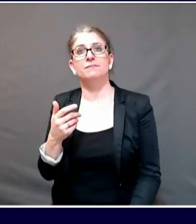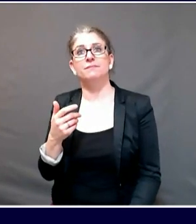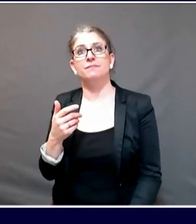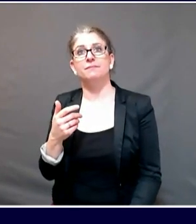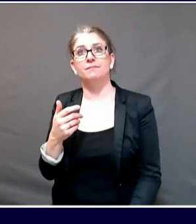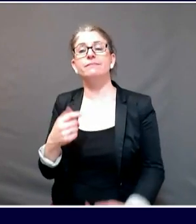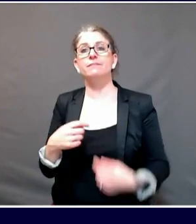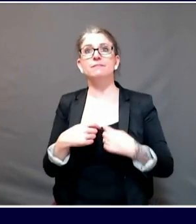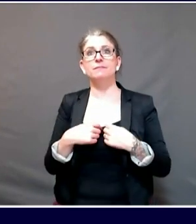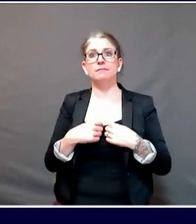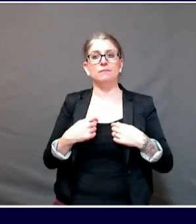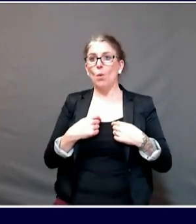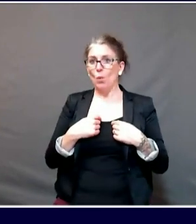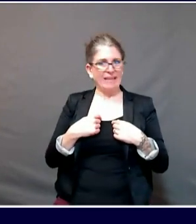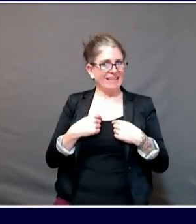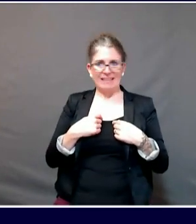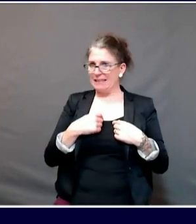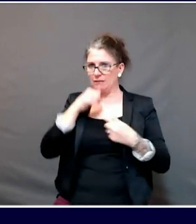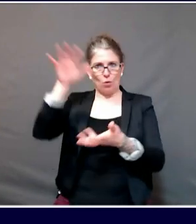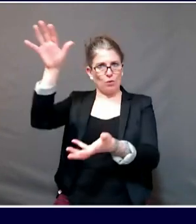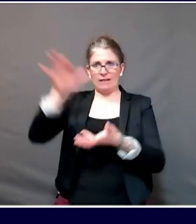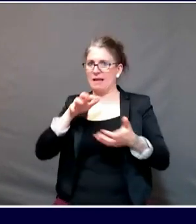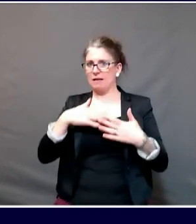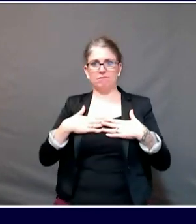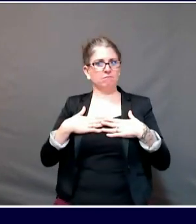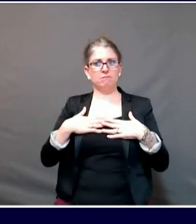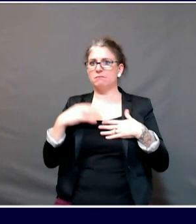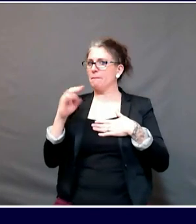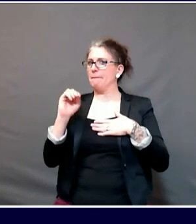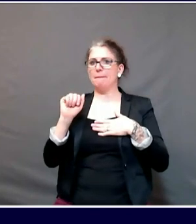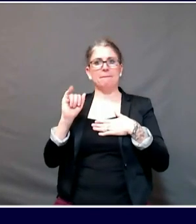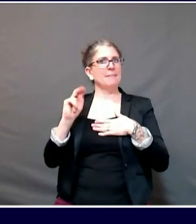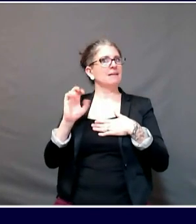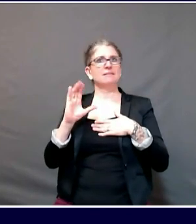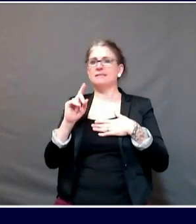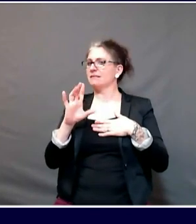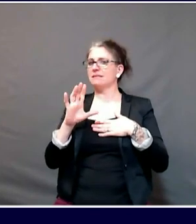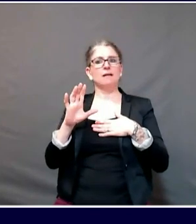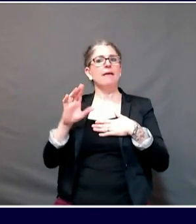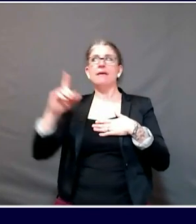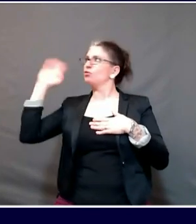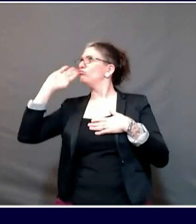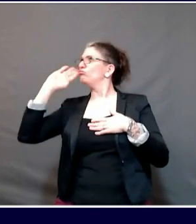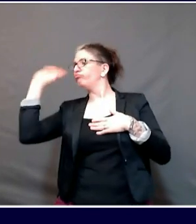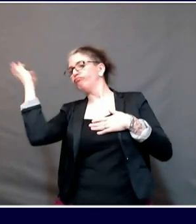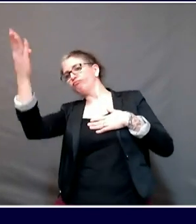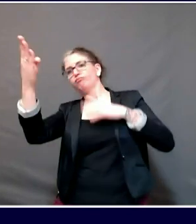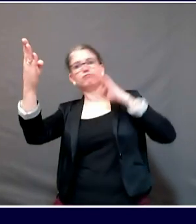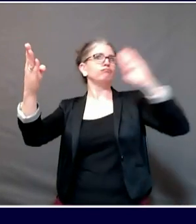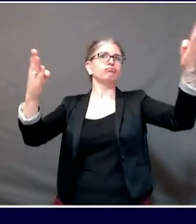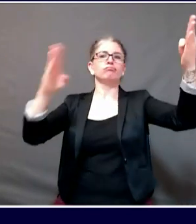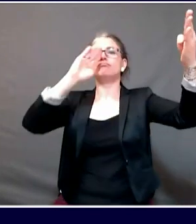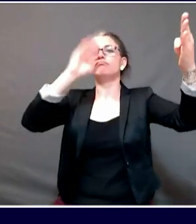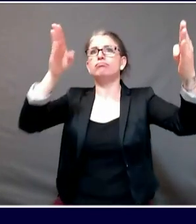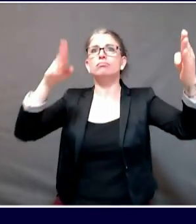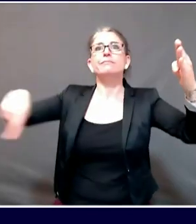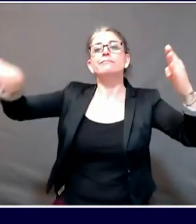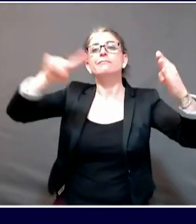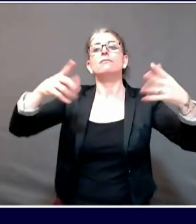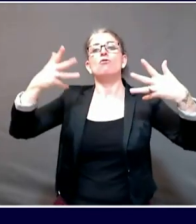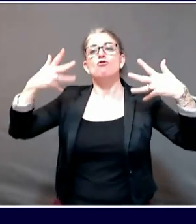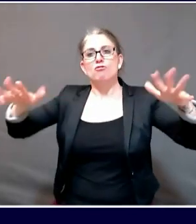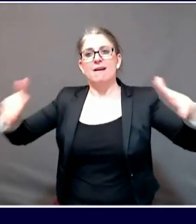to commercial pharmacies themselves and then be allocated from there specific to the various to the long-term